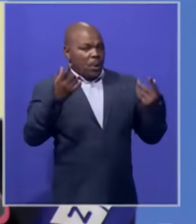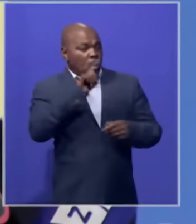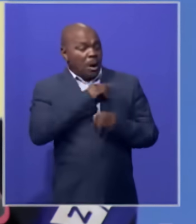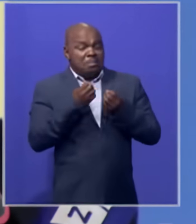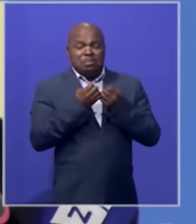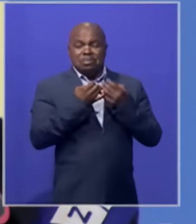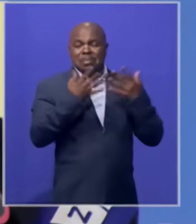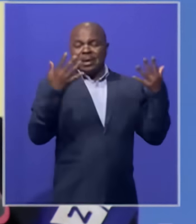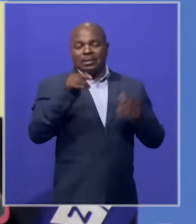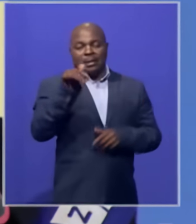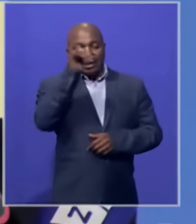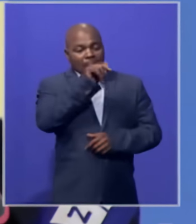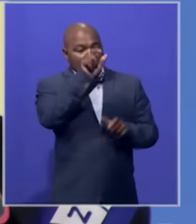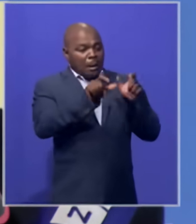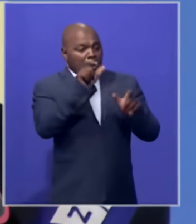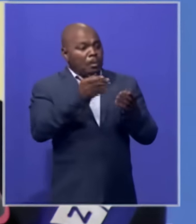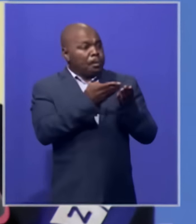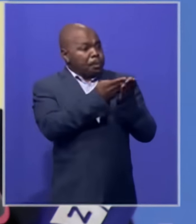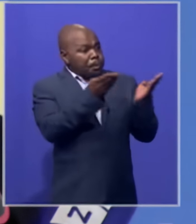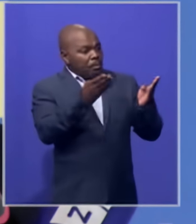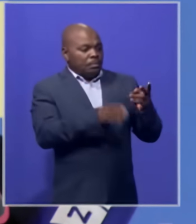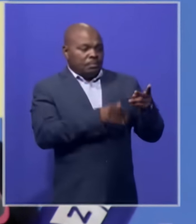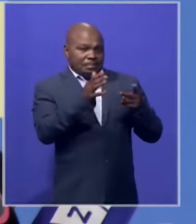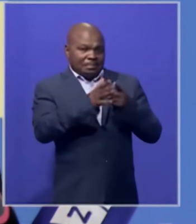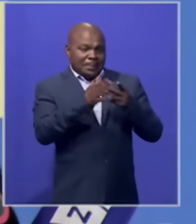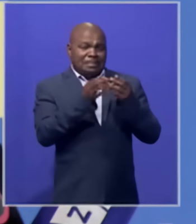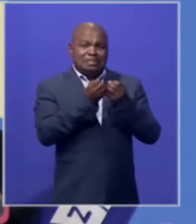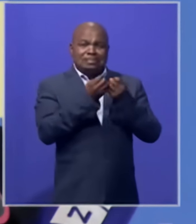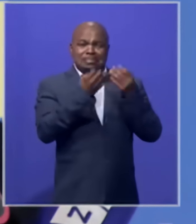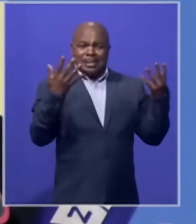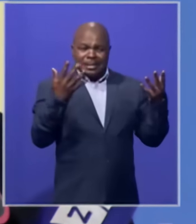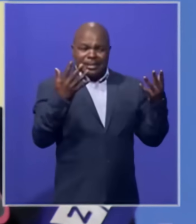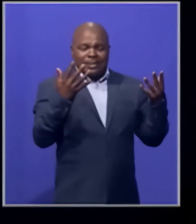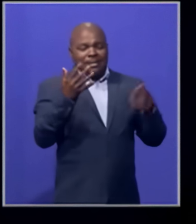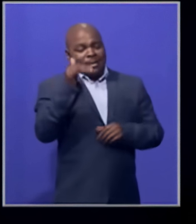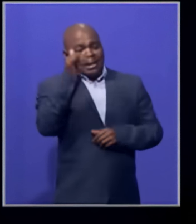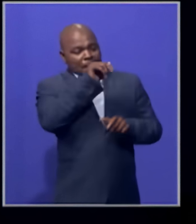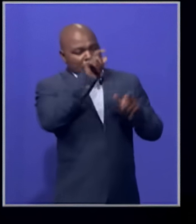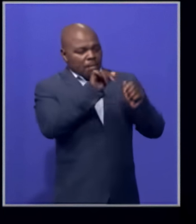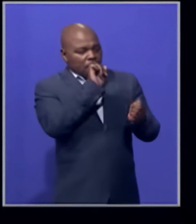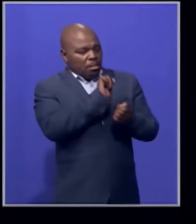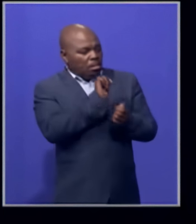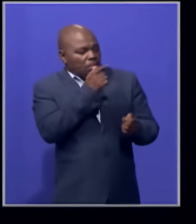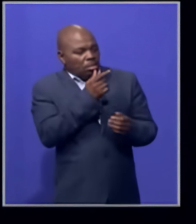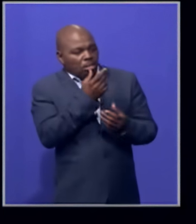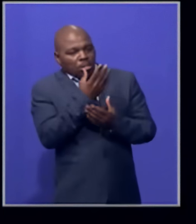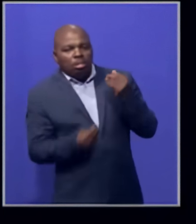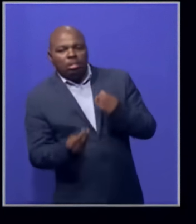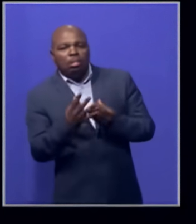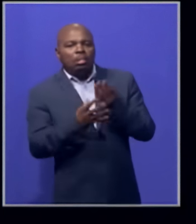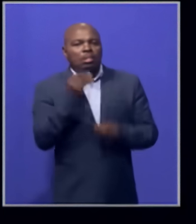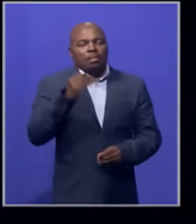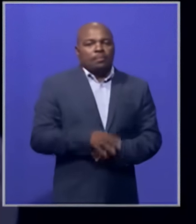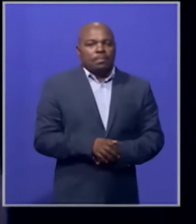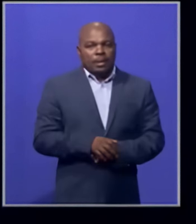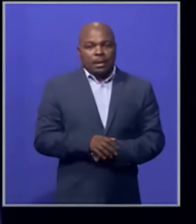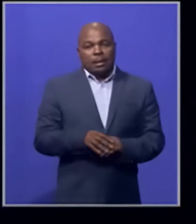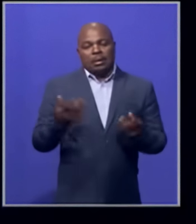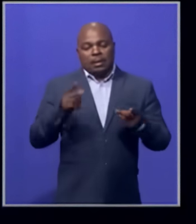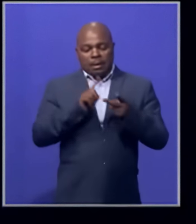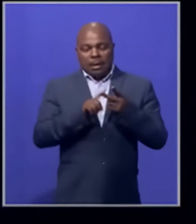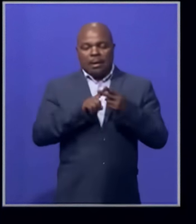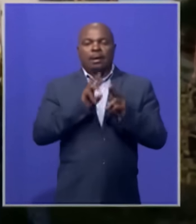criminals and also because too many criminals escape justice. Ge a lekolla pego ya dipalopalo tša bosenyi Majoro